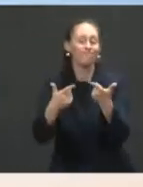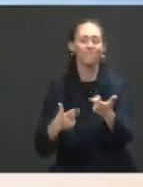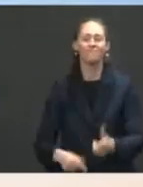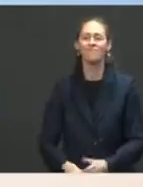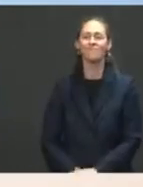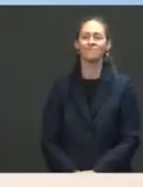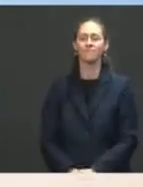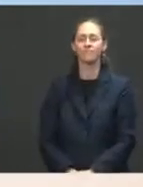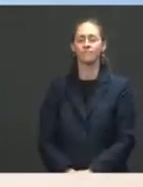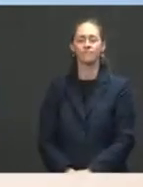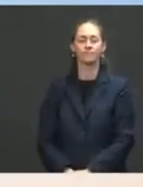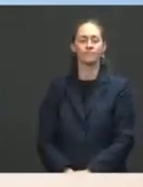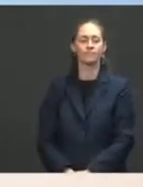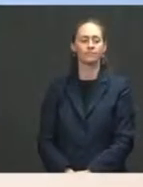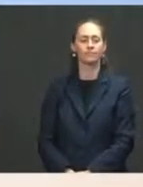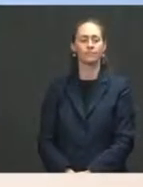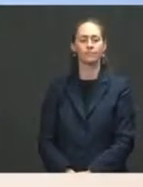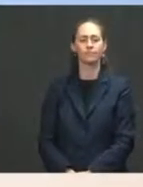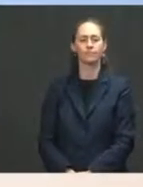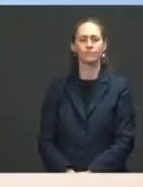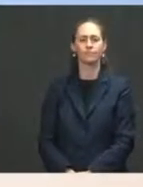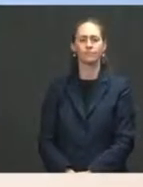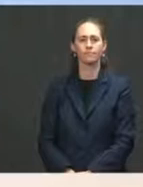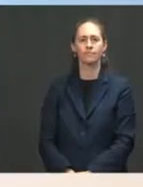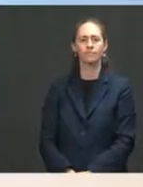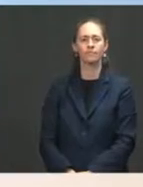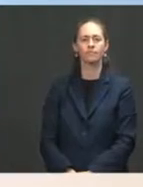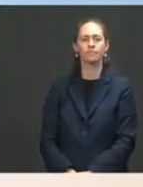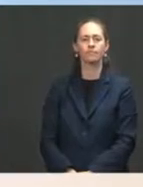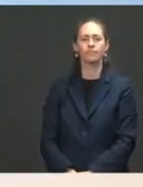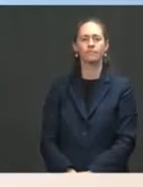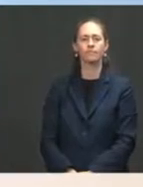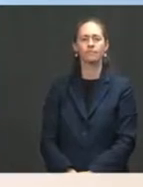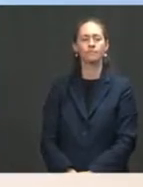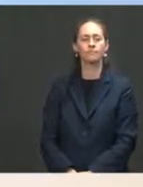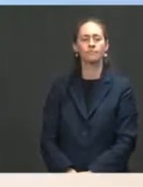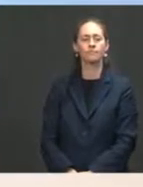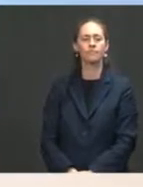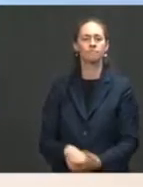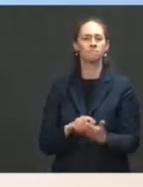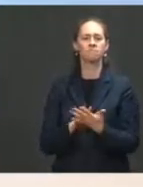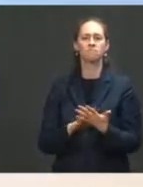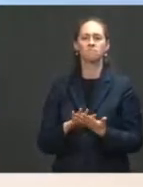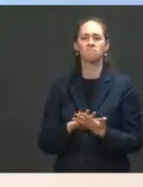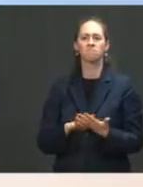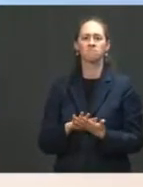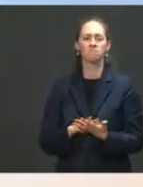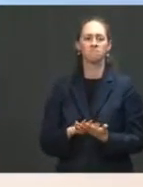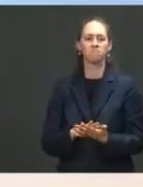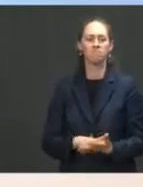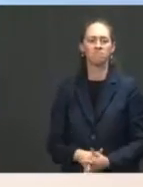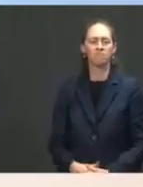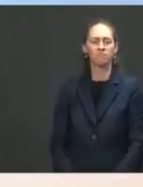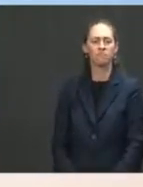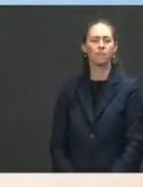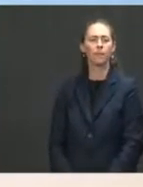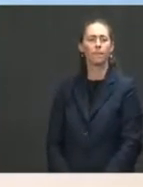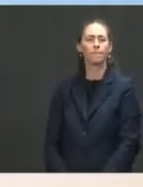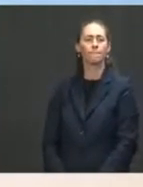What is your message to moderate House Democrats who want to vote on the bipartisan infrastructure deal before they'll vote on